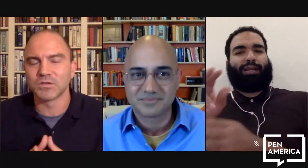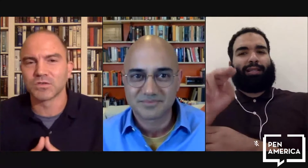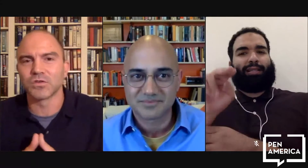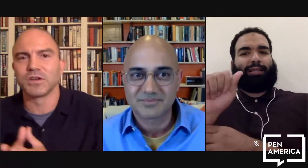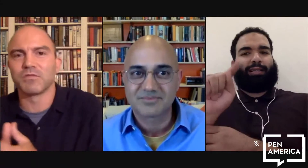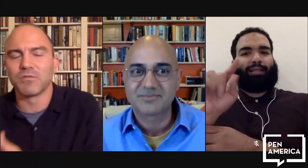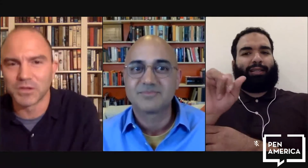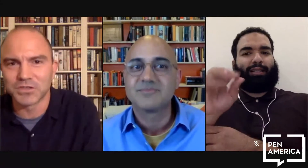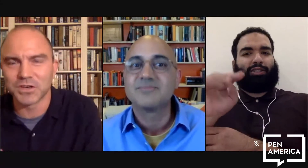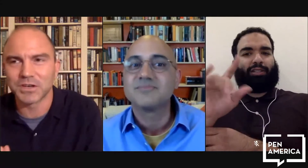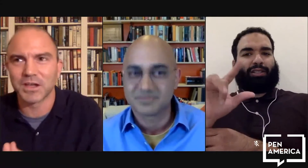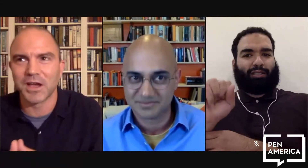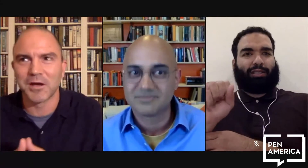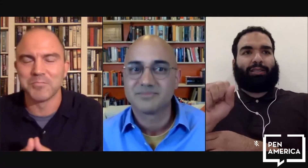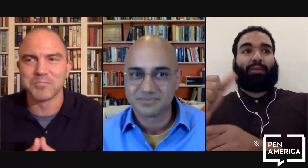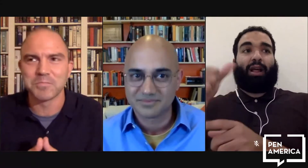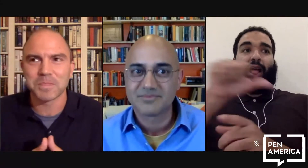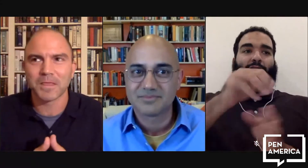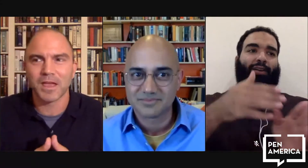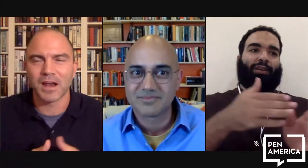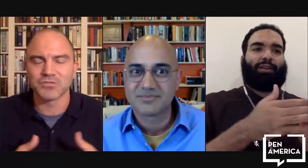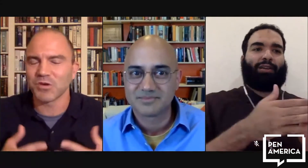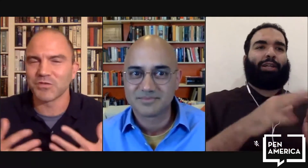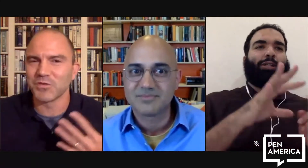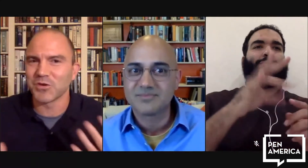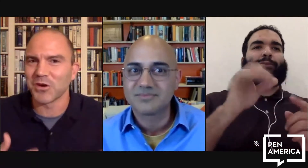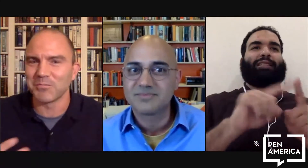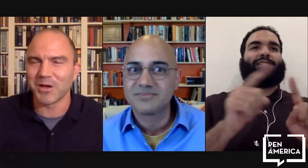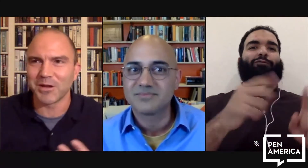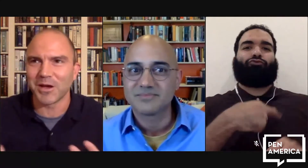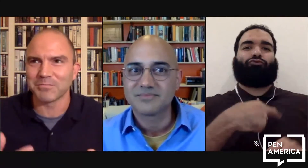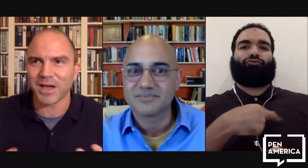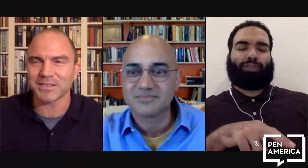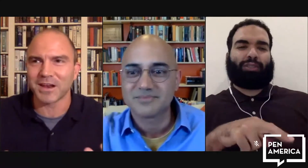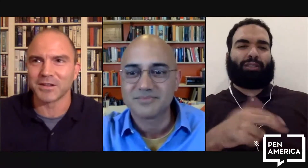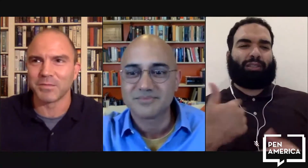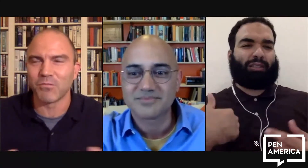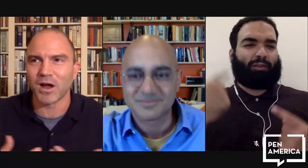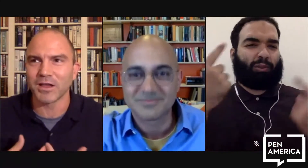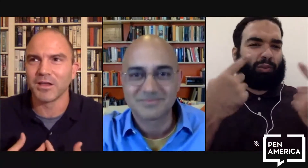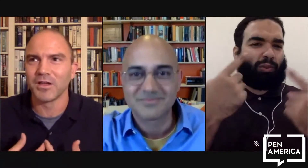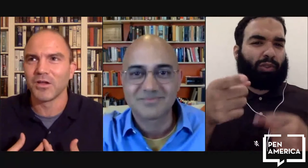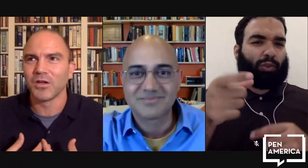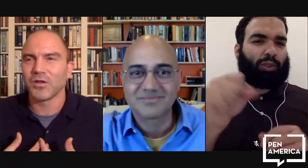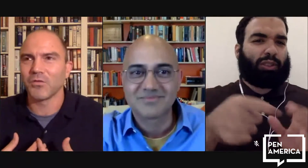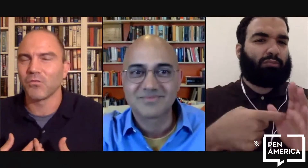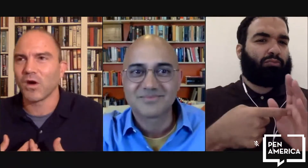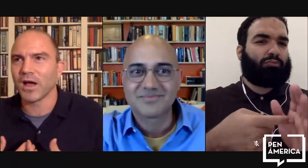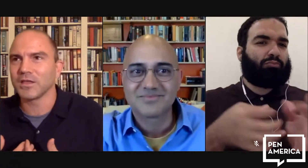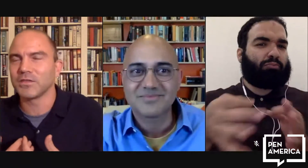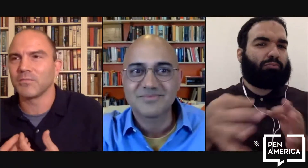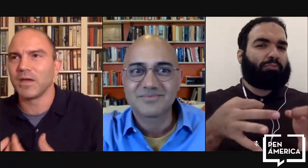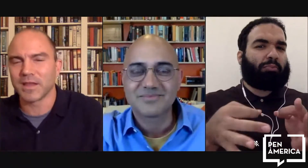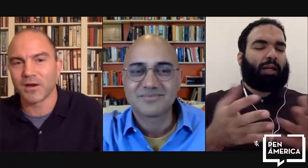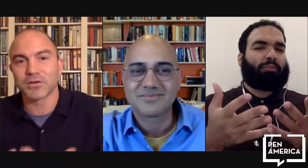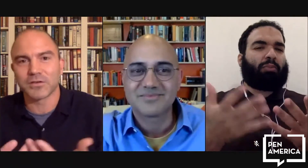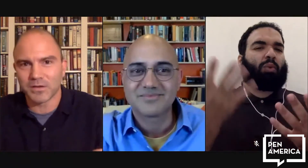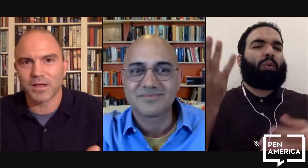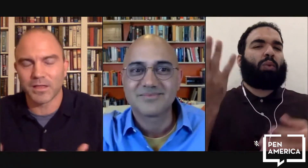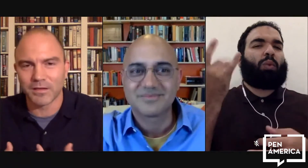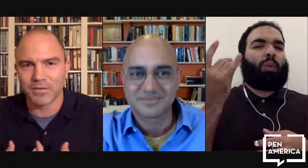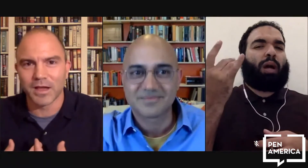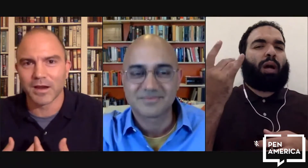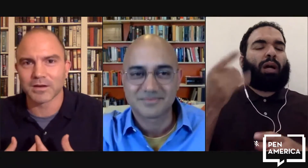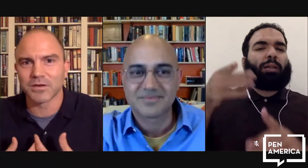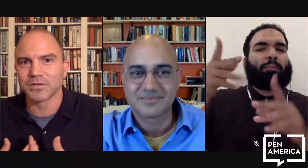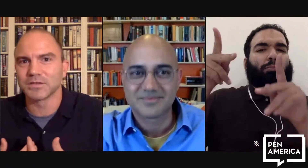versus to assert a different religion. And I just wondered if you could unpack that a little bit. Why the main character